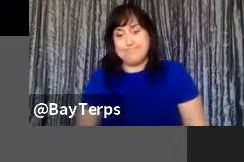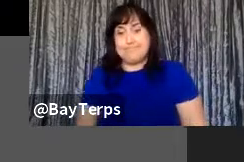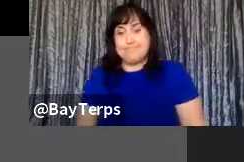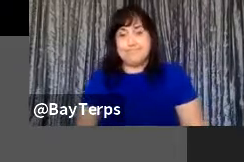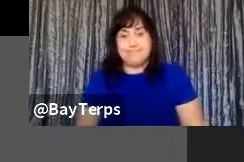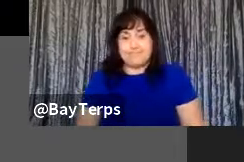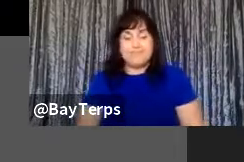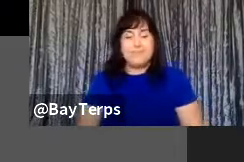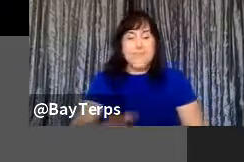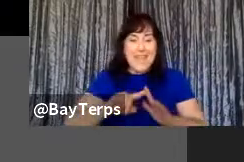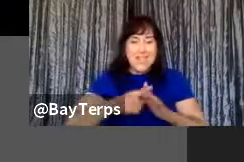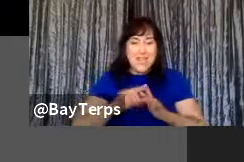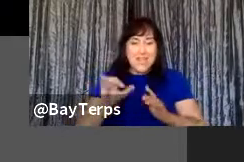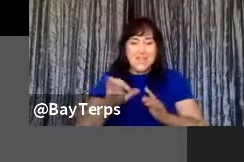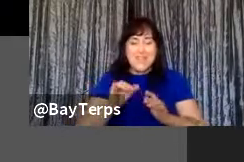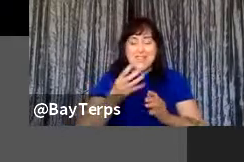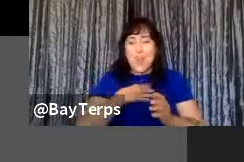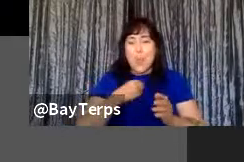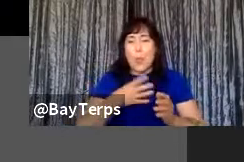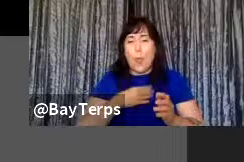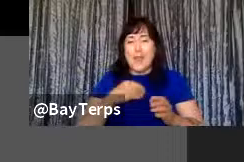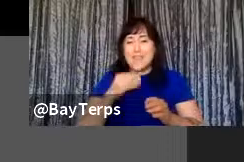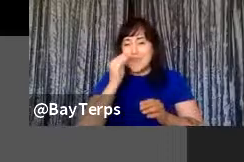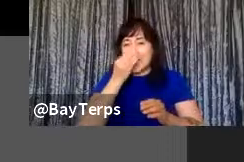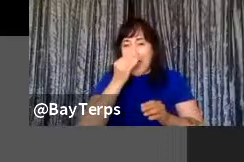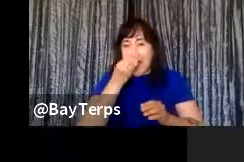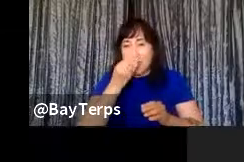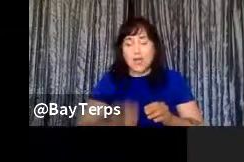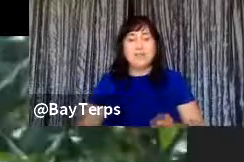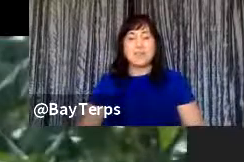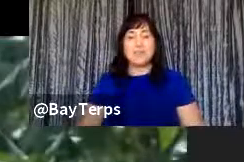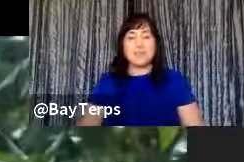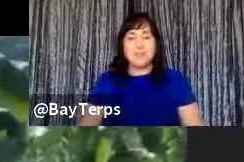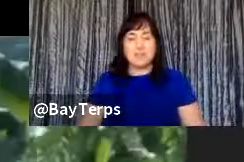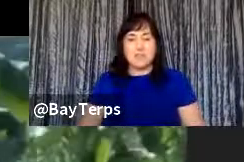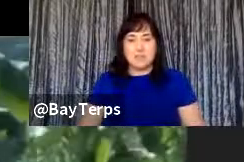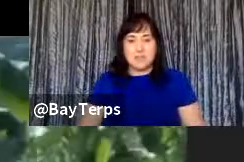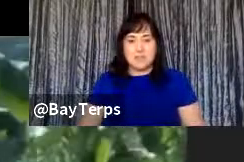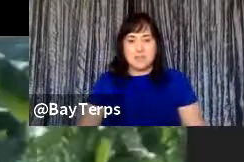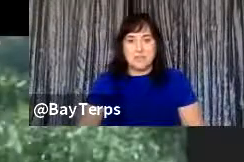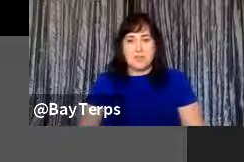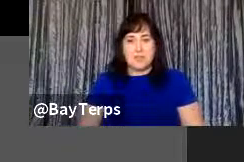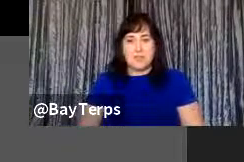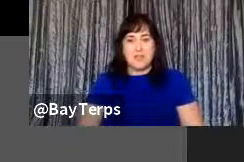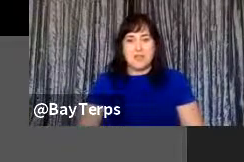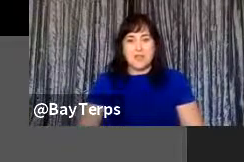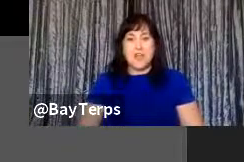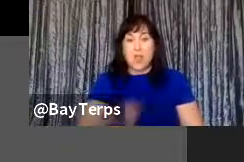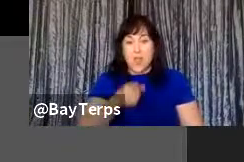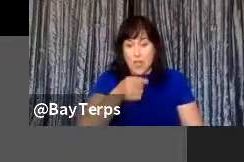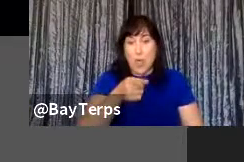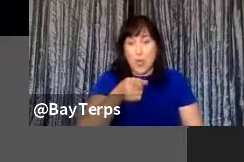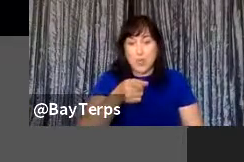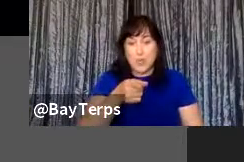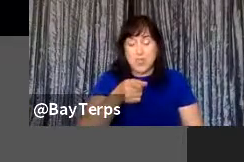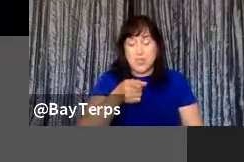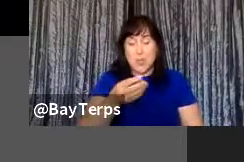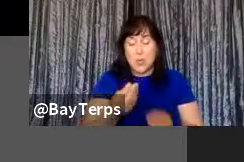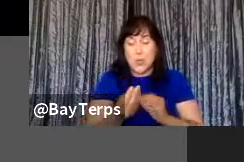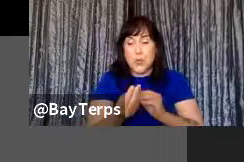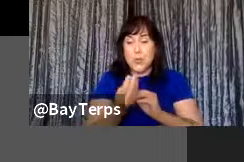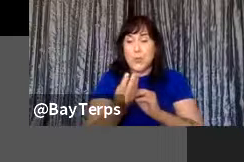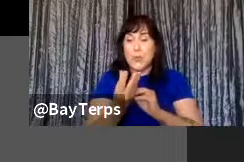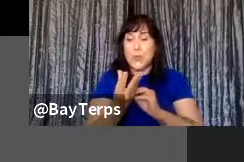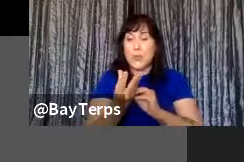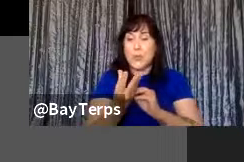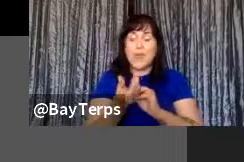This is how it starts its life. Those little white blossoms are the cocoa. Cocoa blossoms will literally, those cocoa blossoms will literally open for a few days,